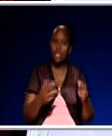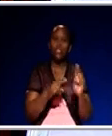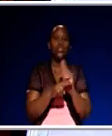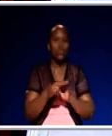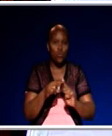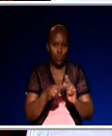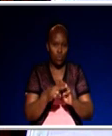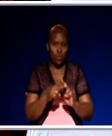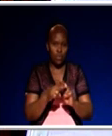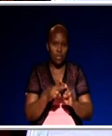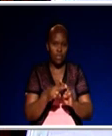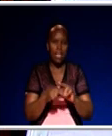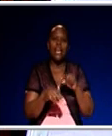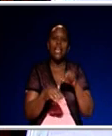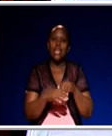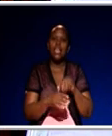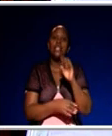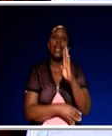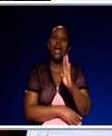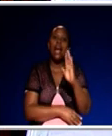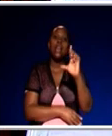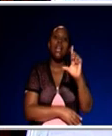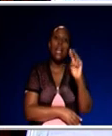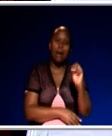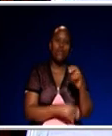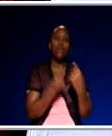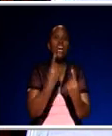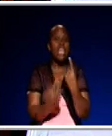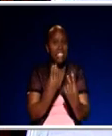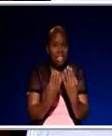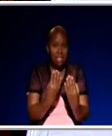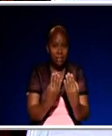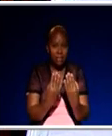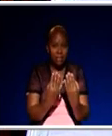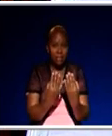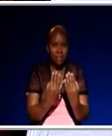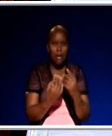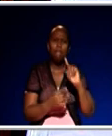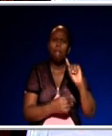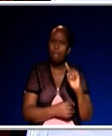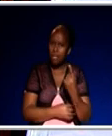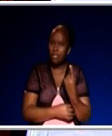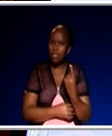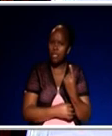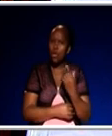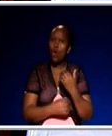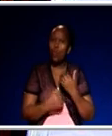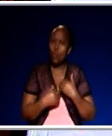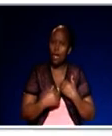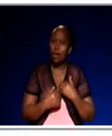that we use in the laboratory for heating. And first of all, we have